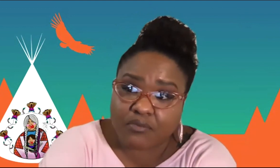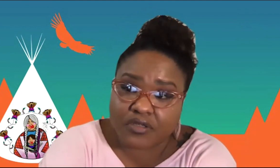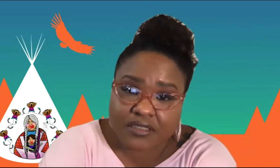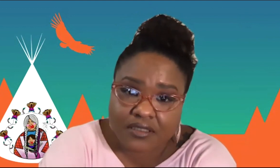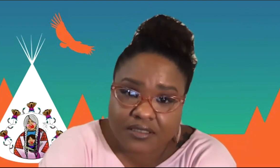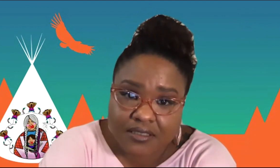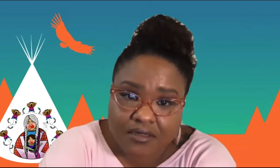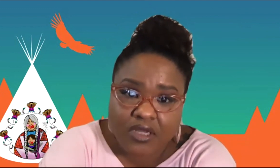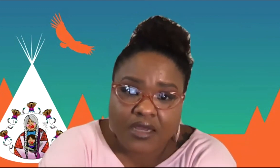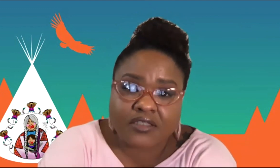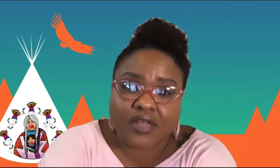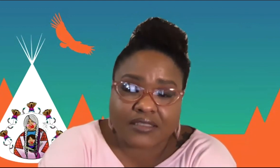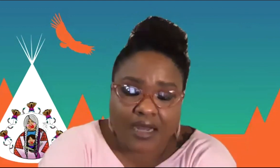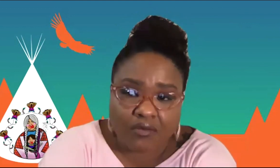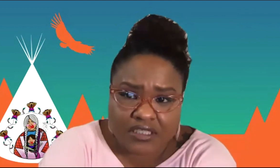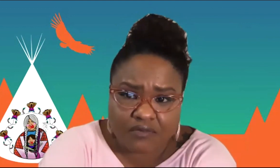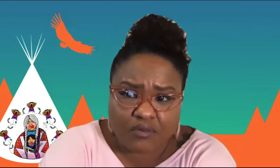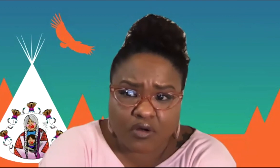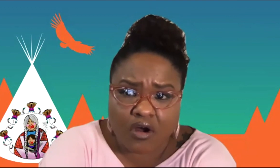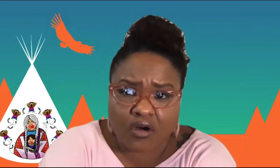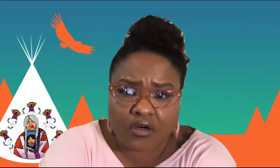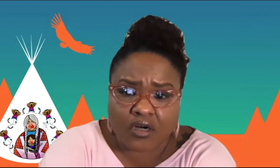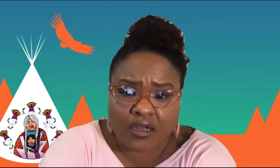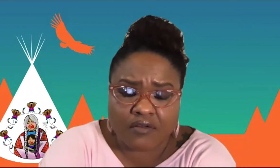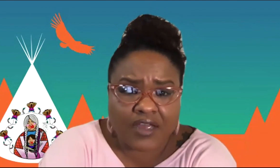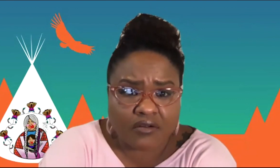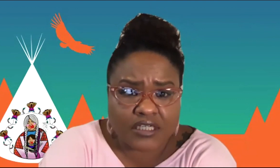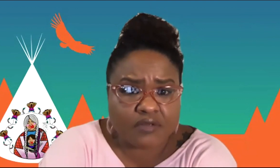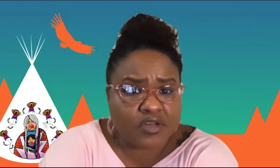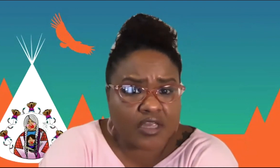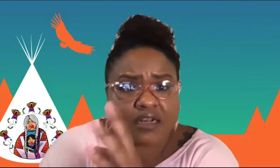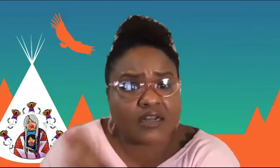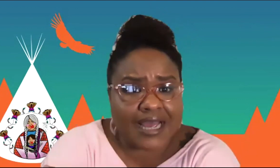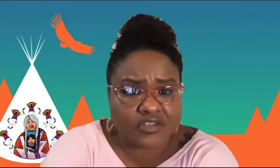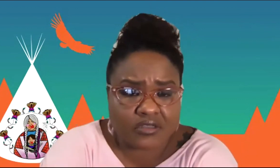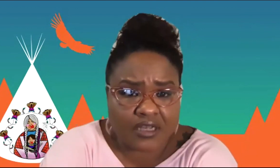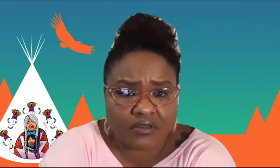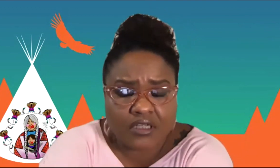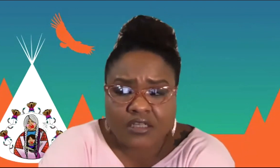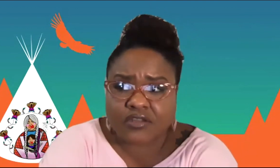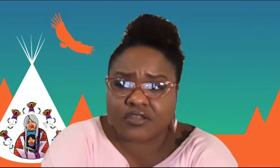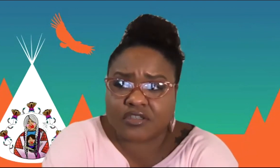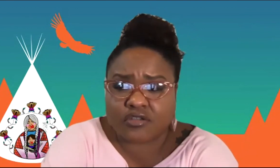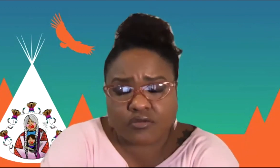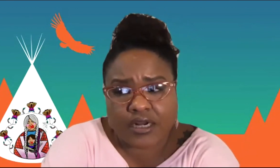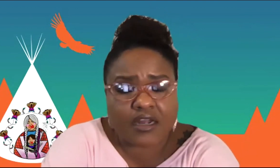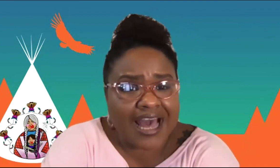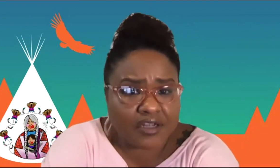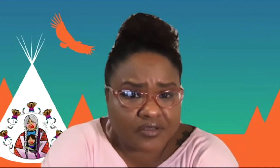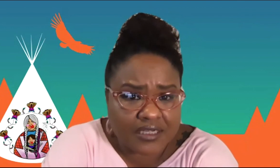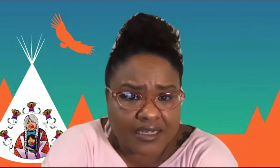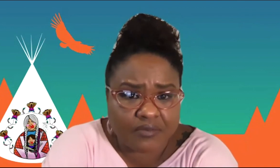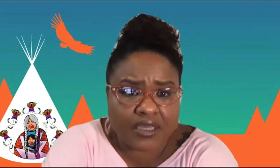Unidentified Persons System. So that's how missing people are found and communicated on a national level. So there's training on